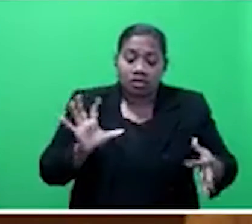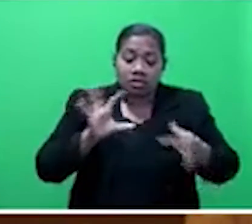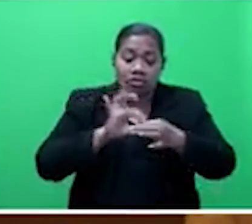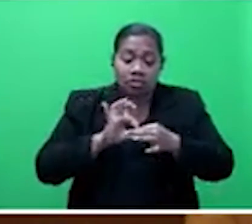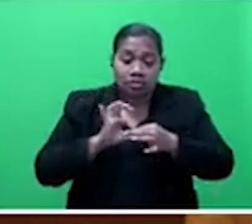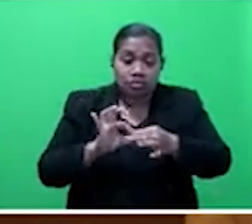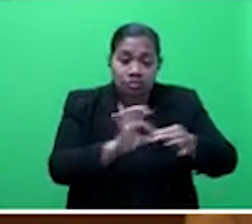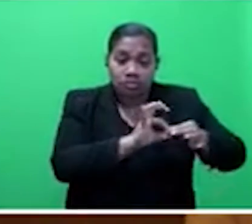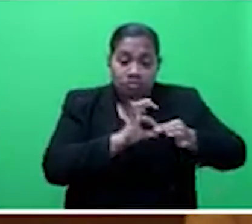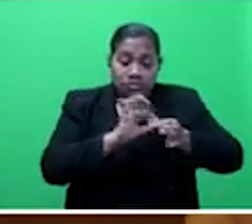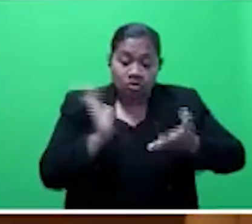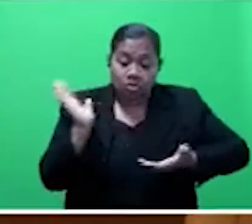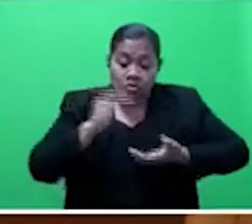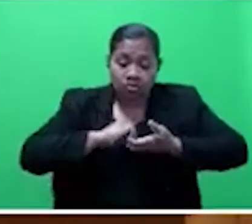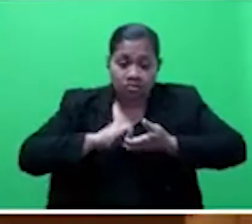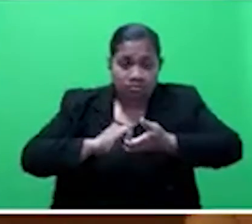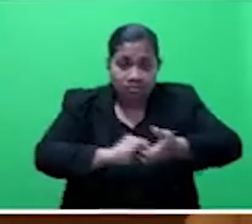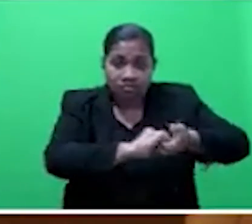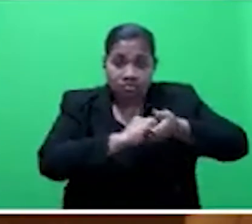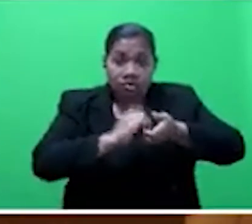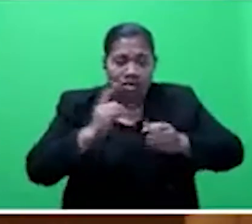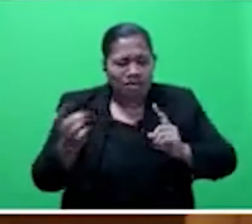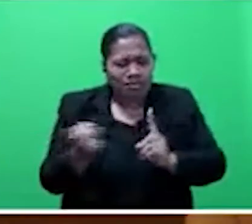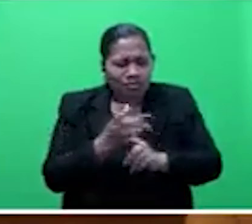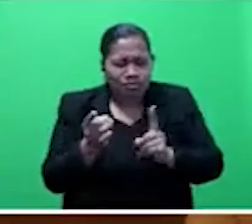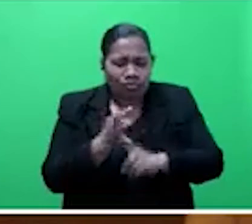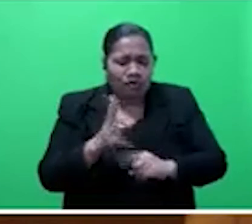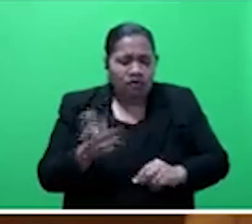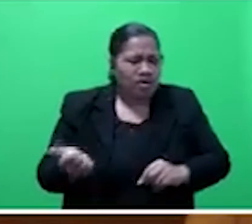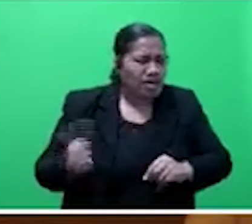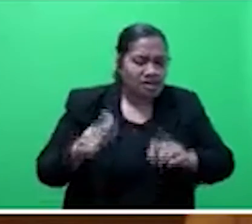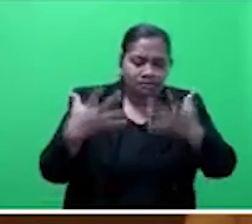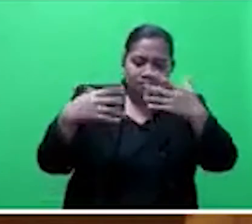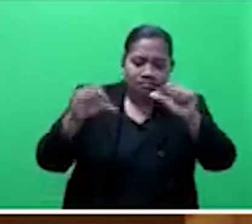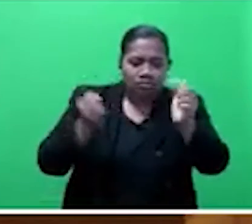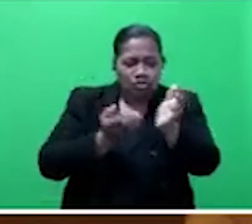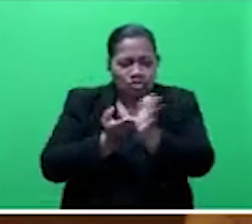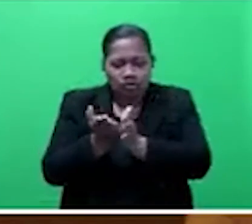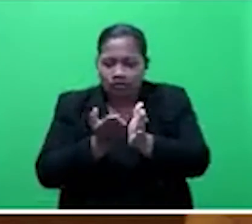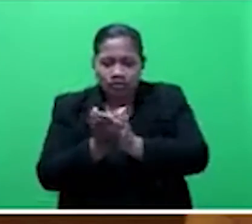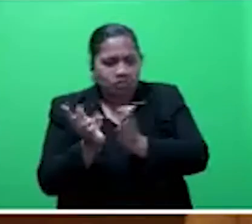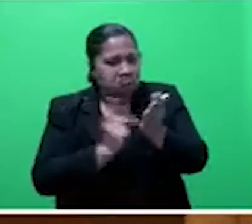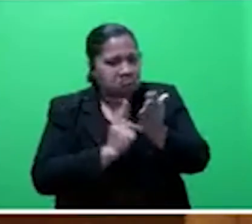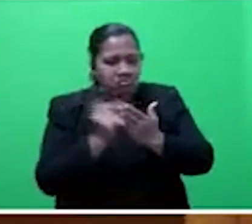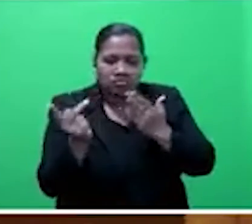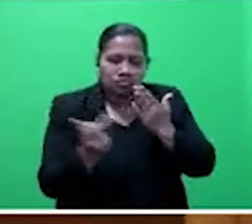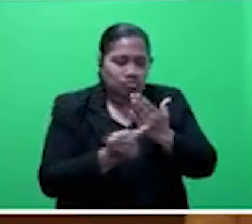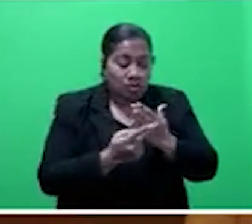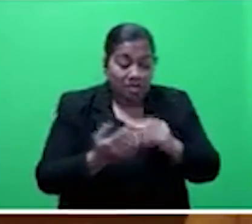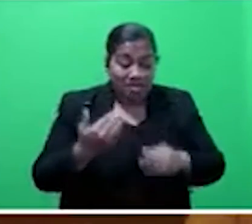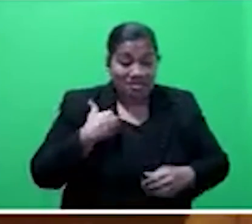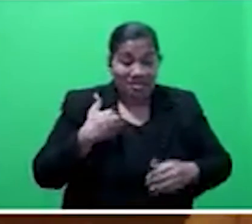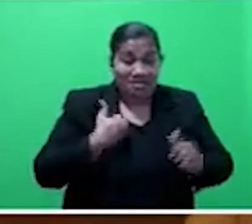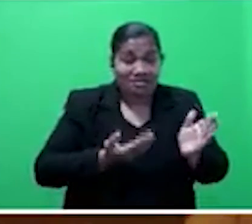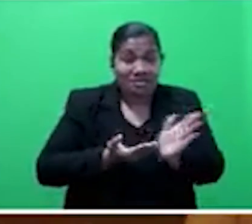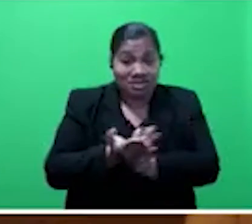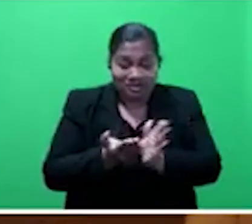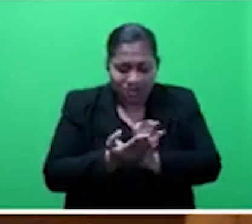collaboration is the key for any successful service or program, and health service provision is no